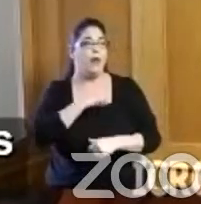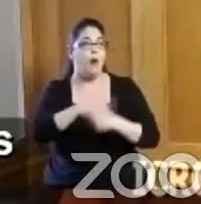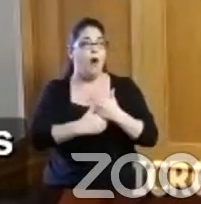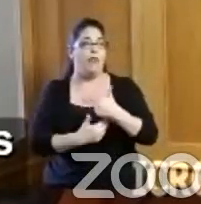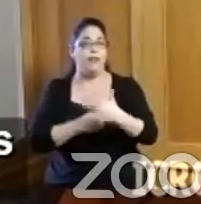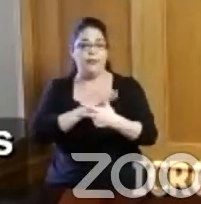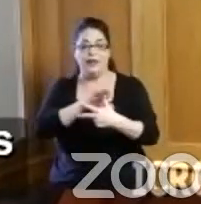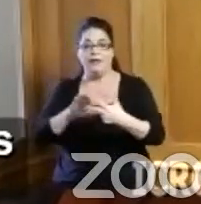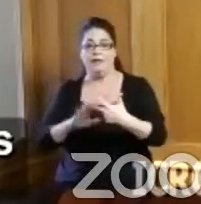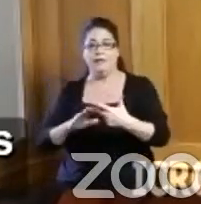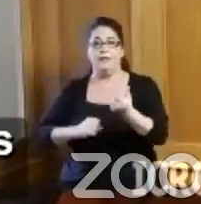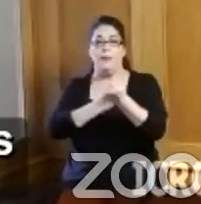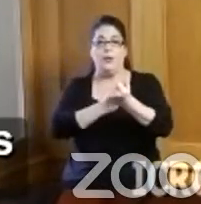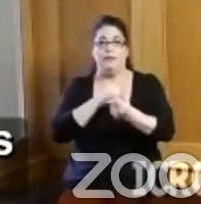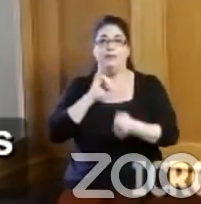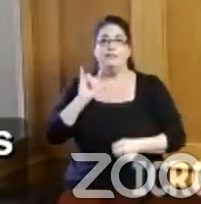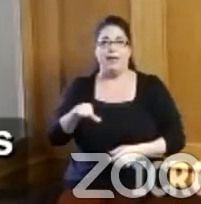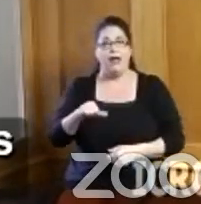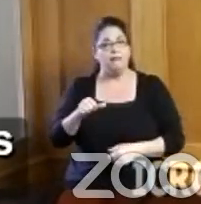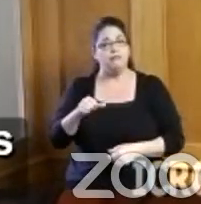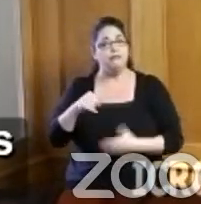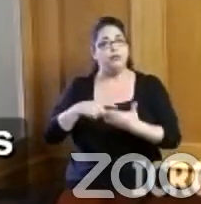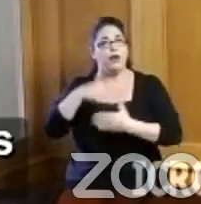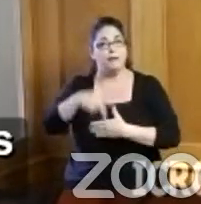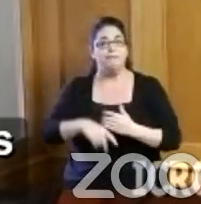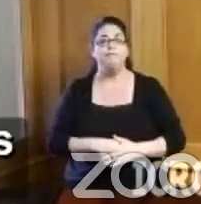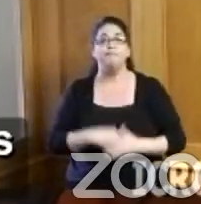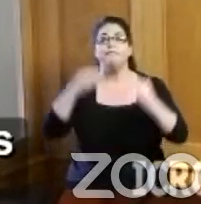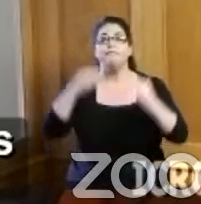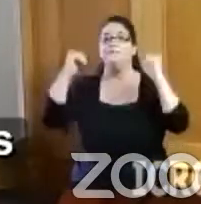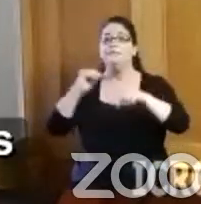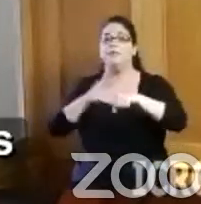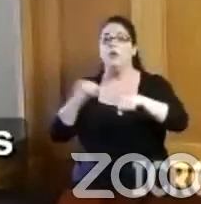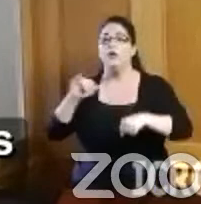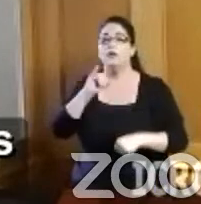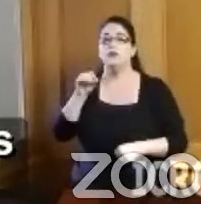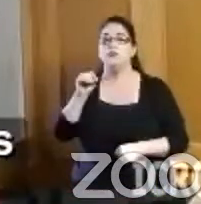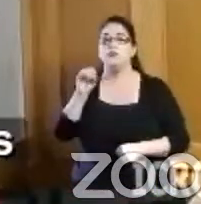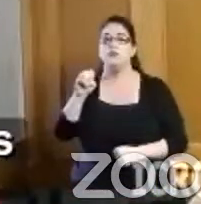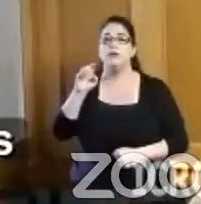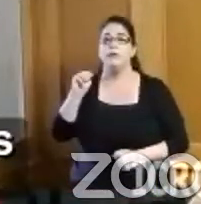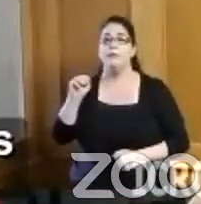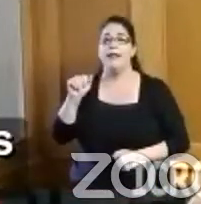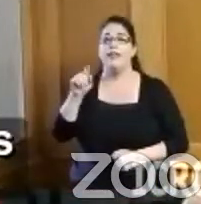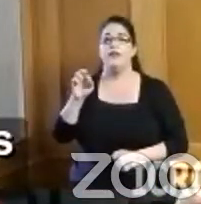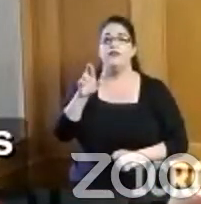that. And so next, Joe Mallory.